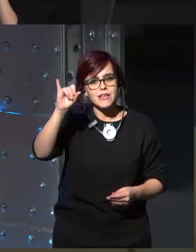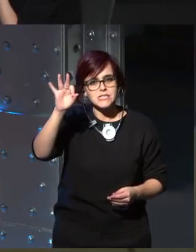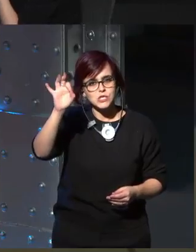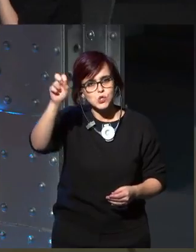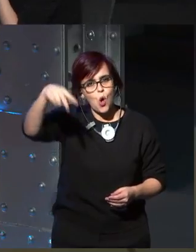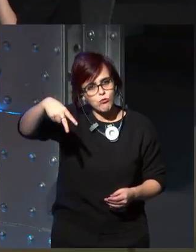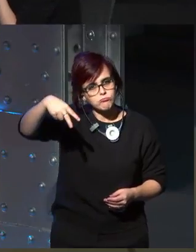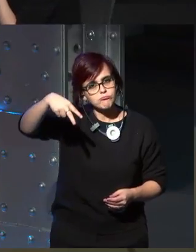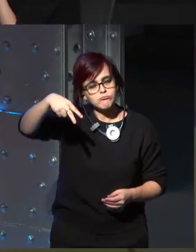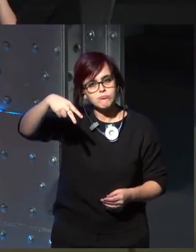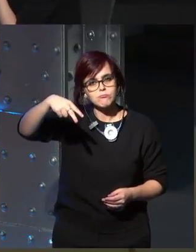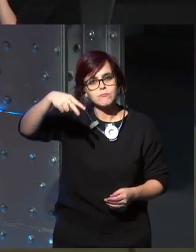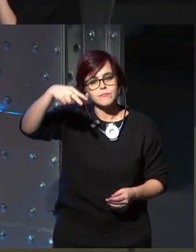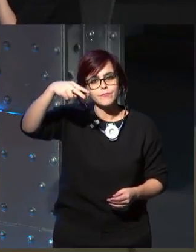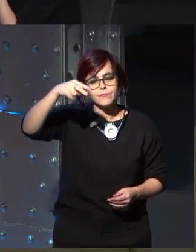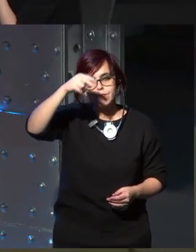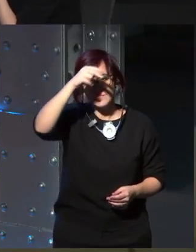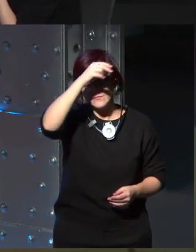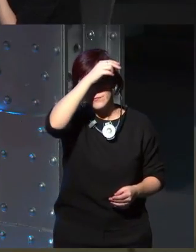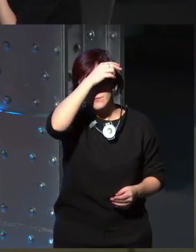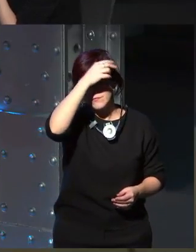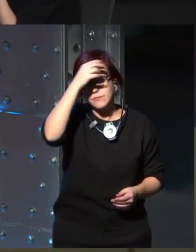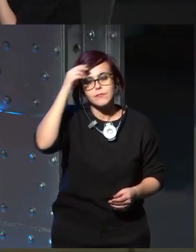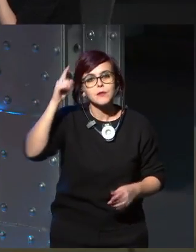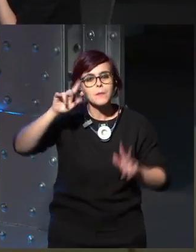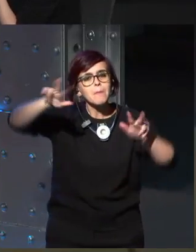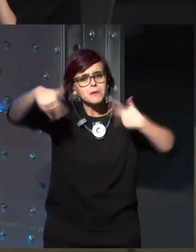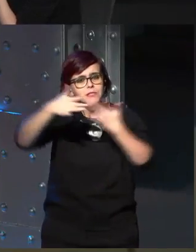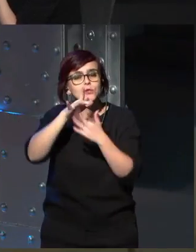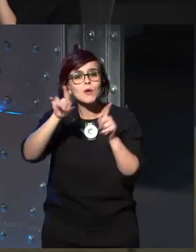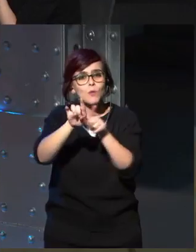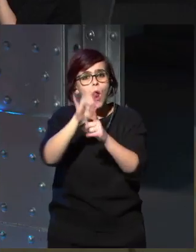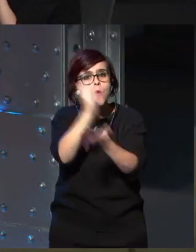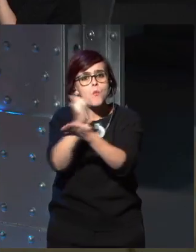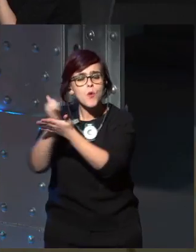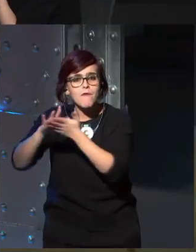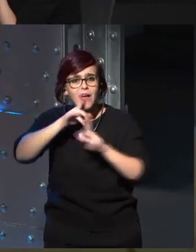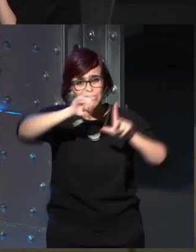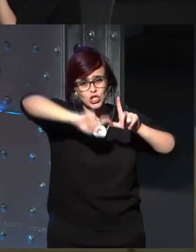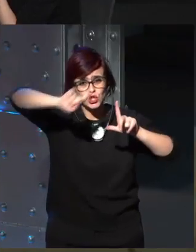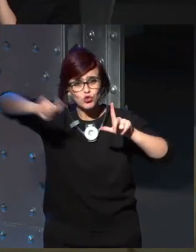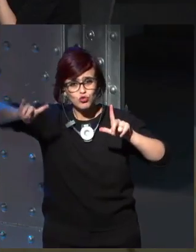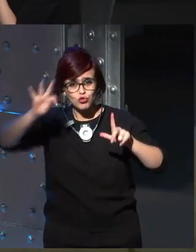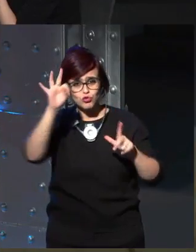way. That was because it was a good example of how listening is something that we bring